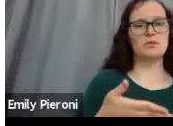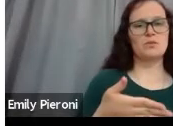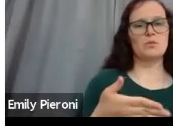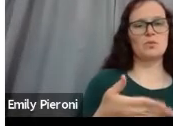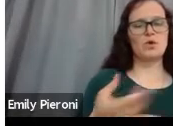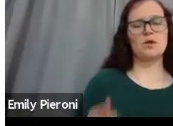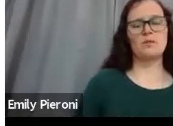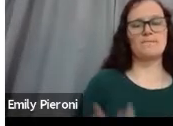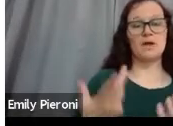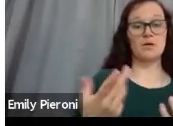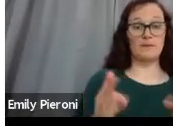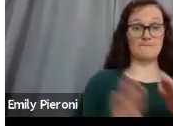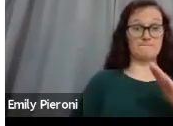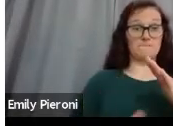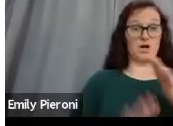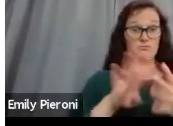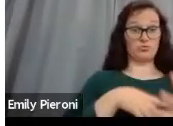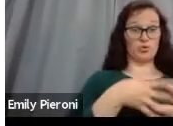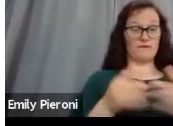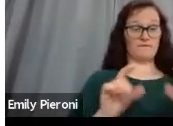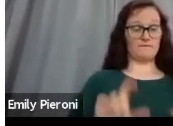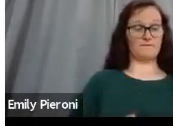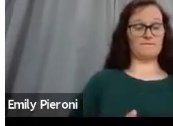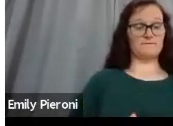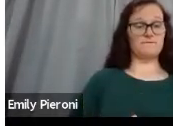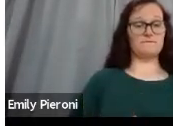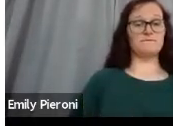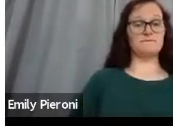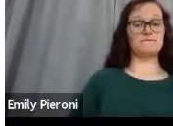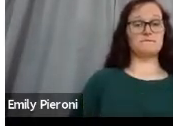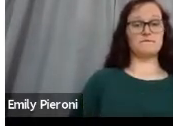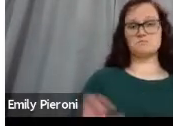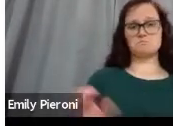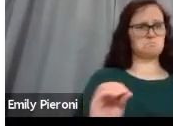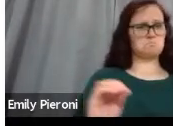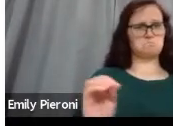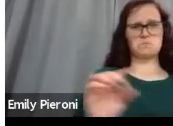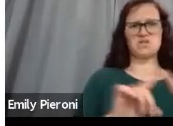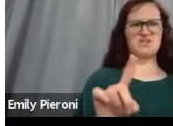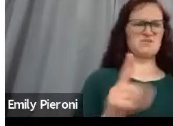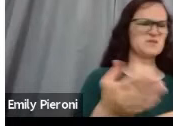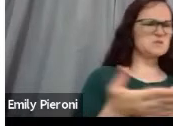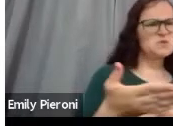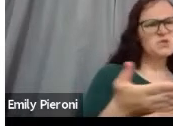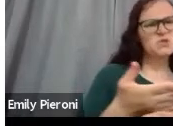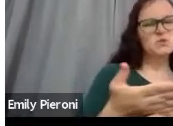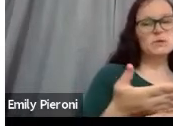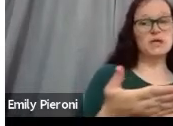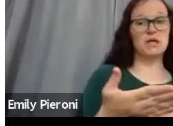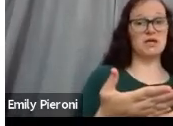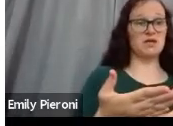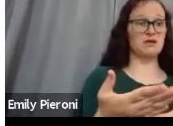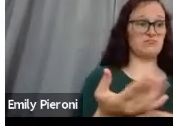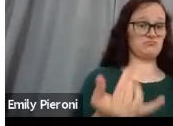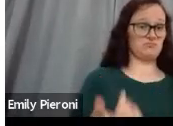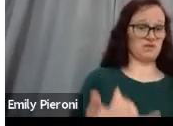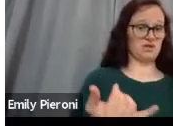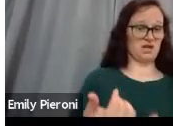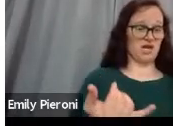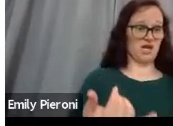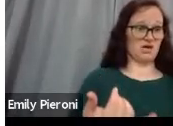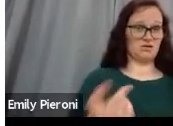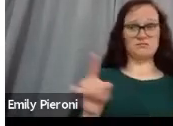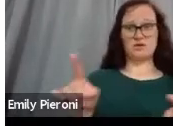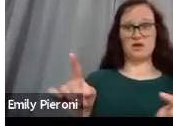bottom graph here, we do see that there's really no difference between the treatments now as opposed to the control plots